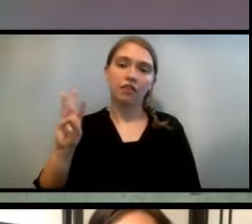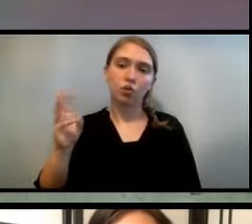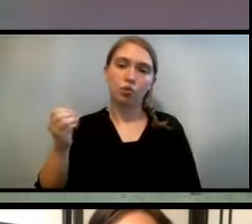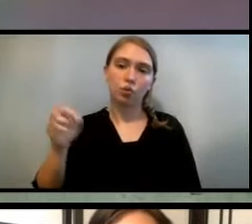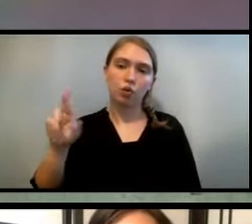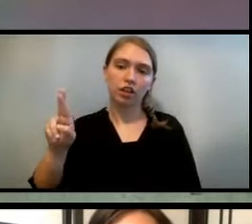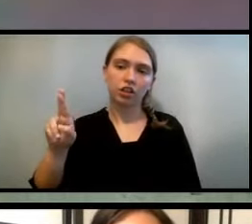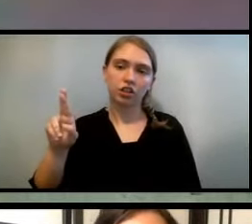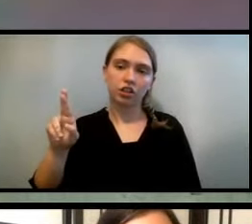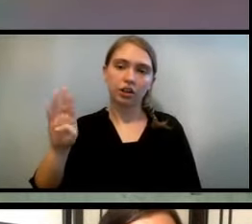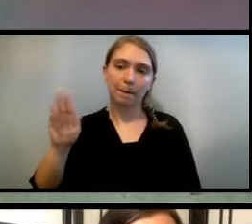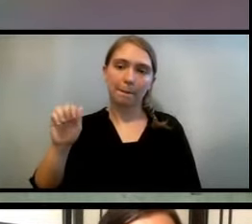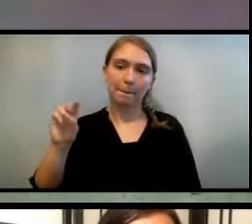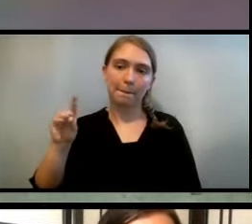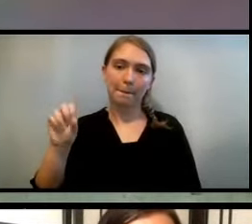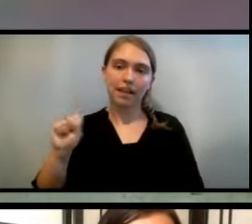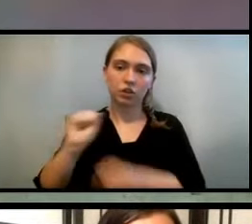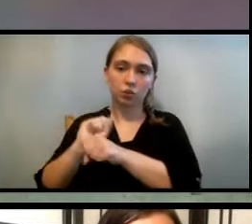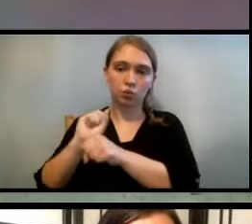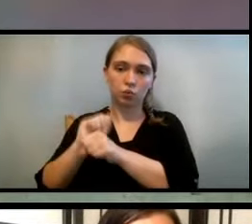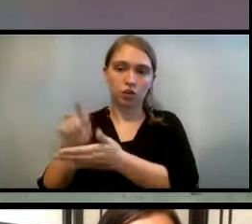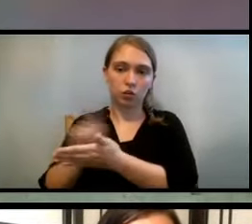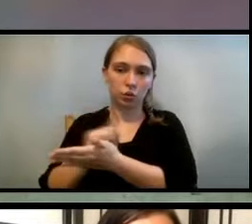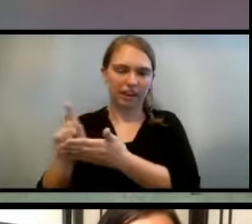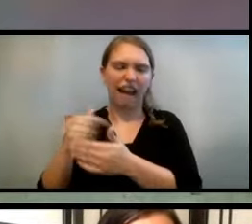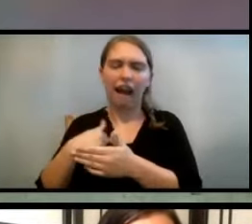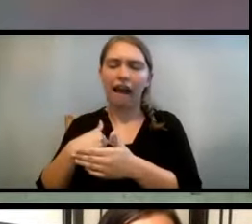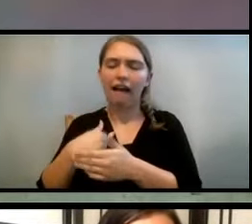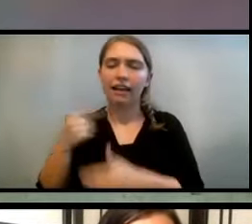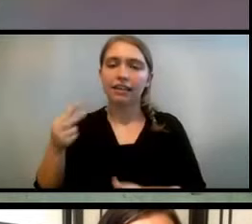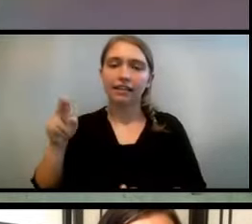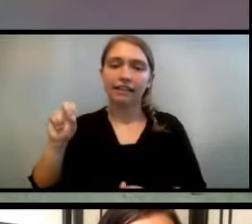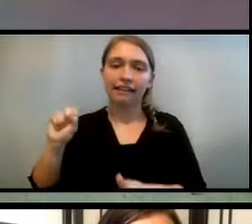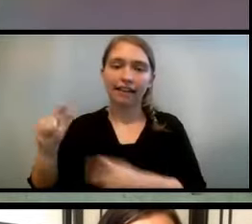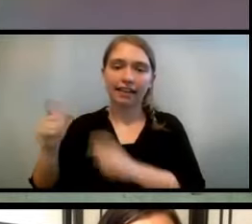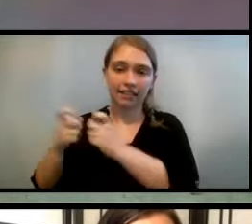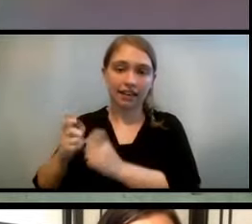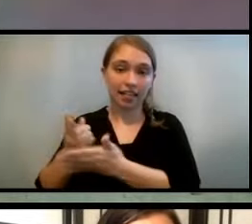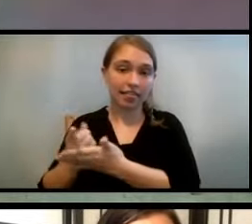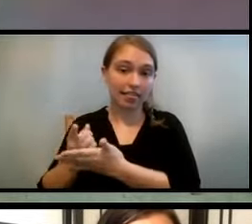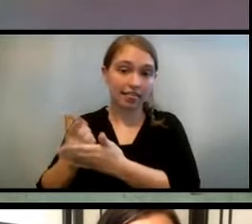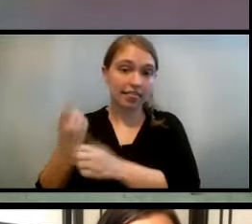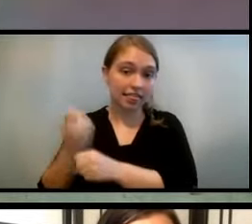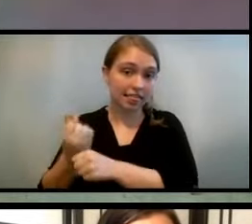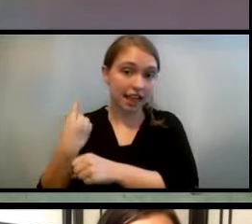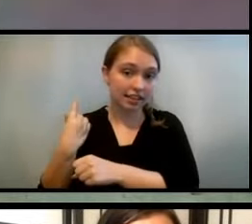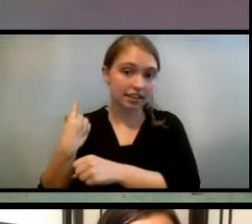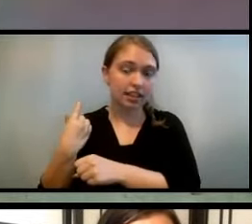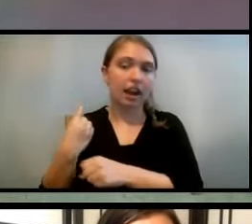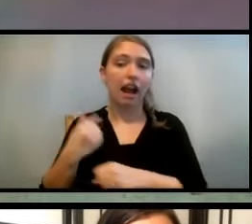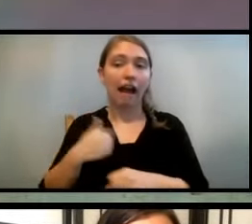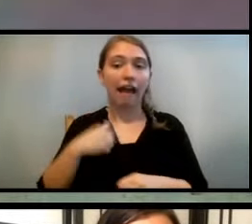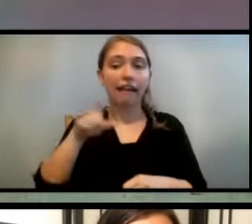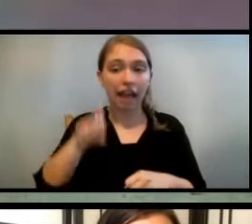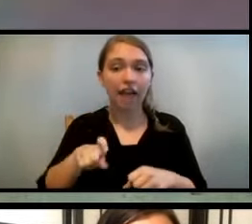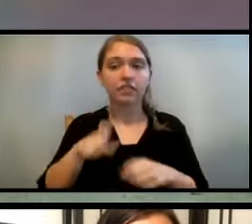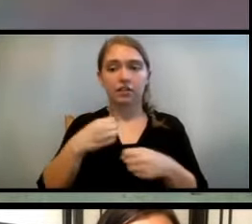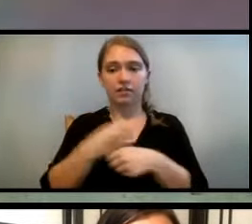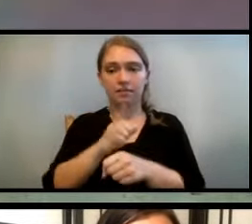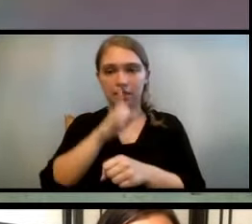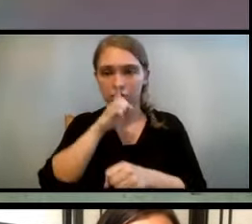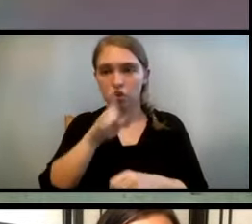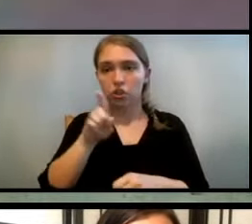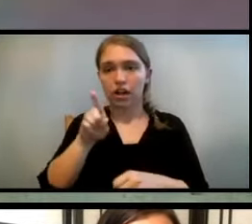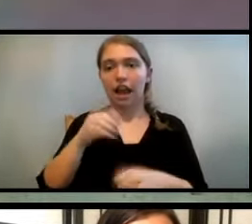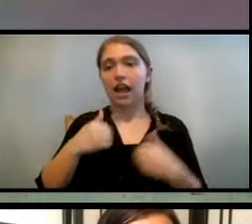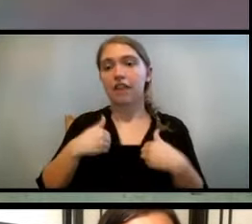edited last year, I have to make sure that what I'm choosing has a YA sensibility and banned books